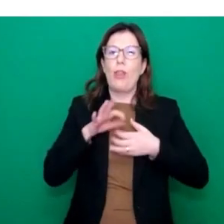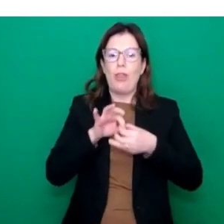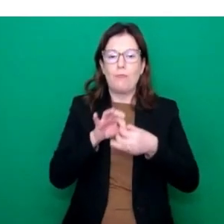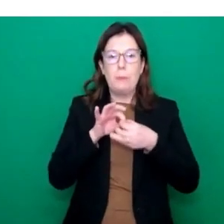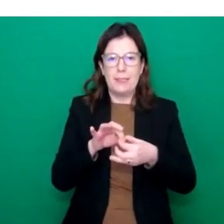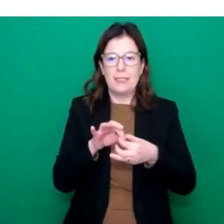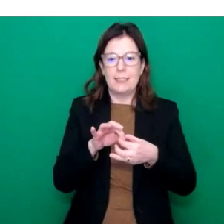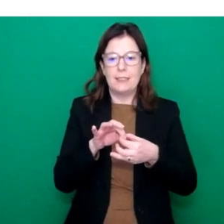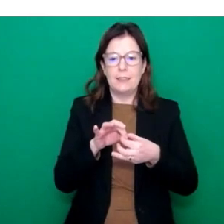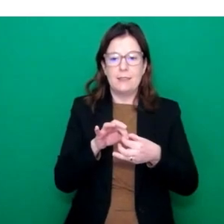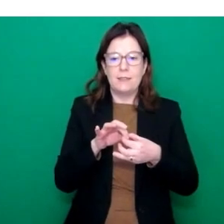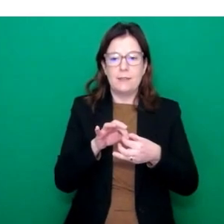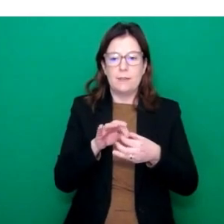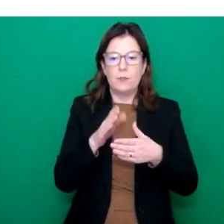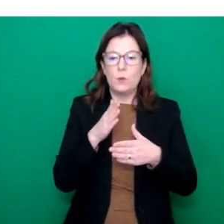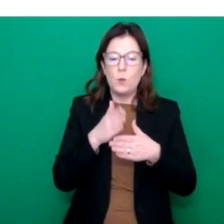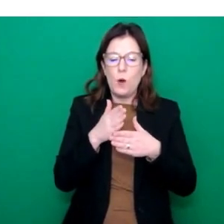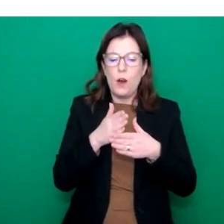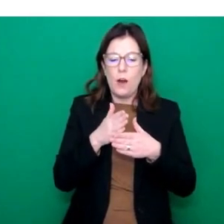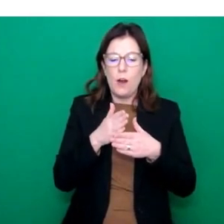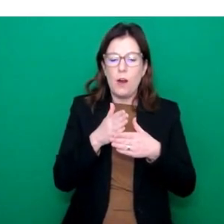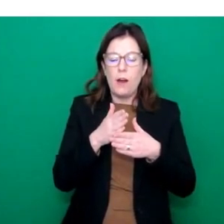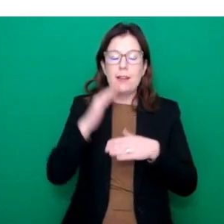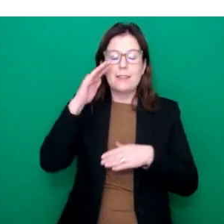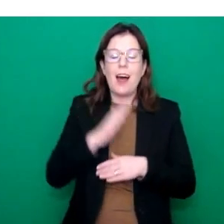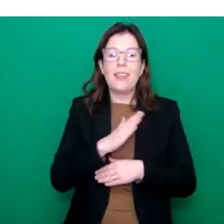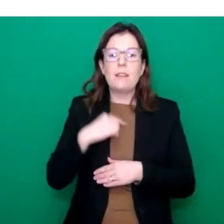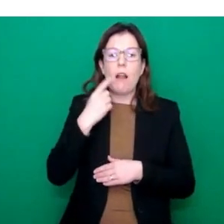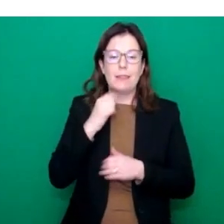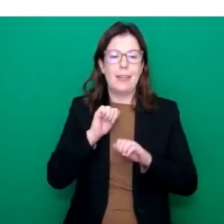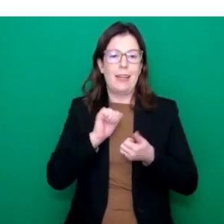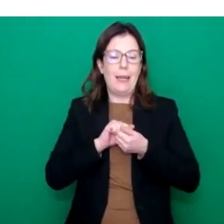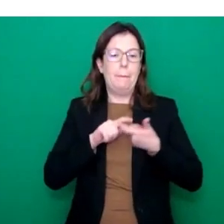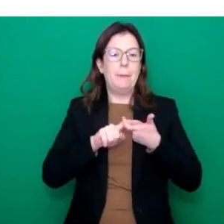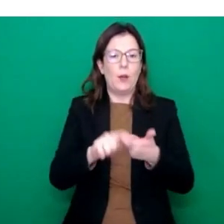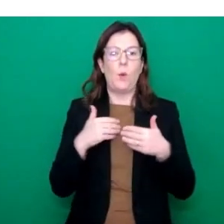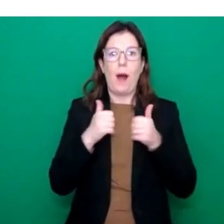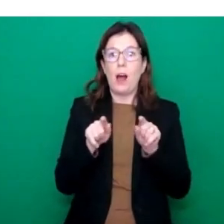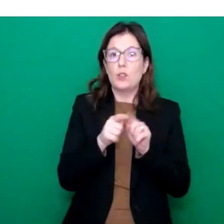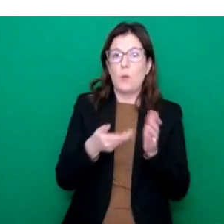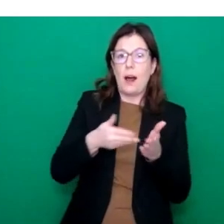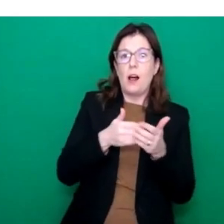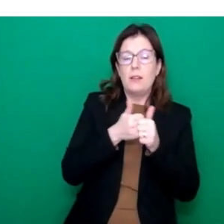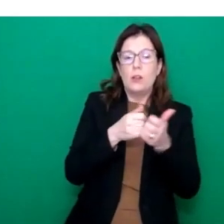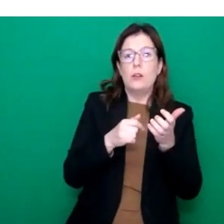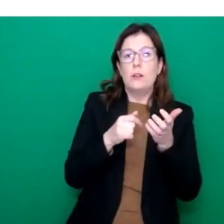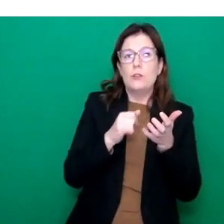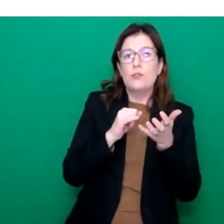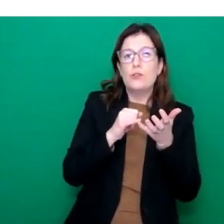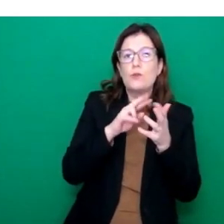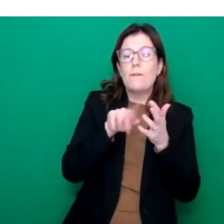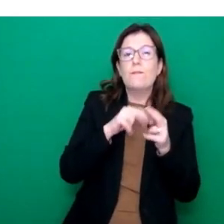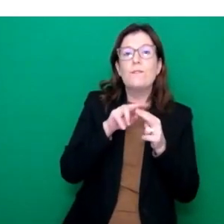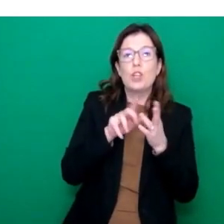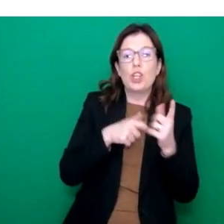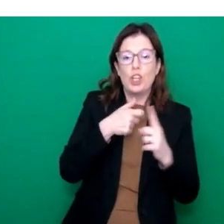Work for Keeping Well South East London, but also provide some support in Talking Therapies Southwark. I'm